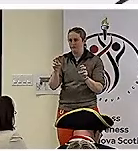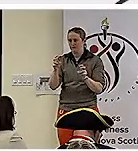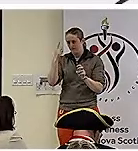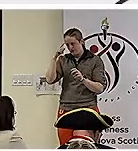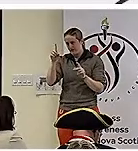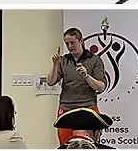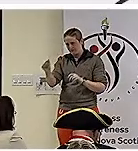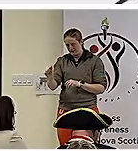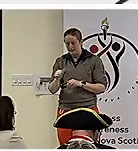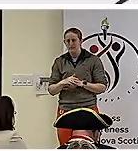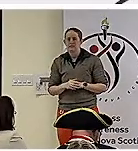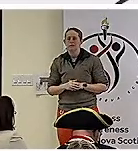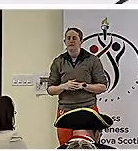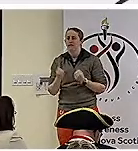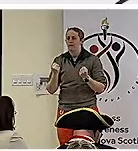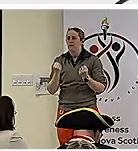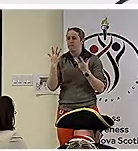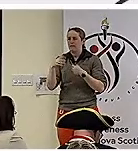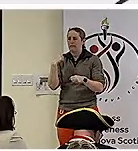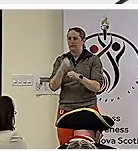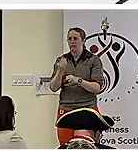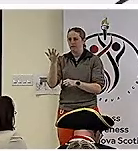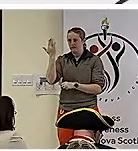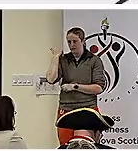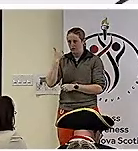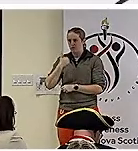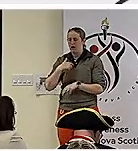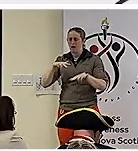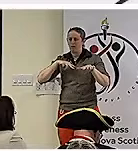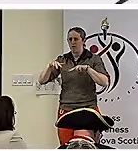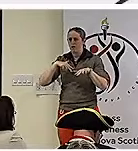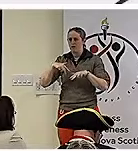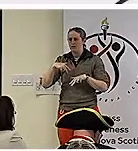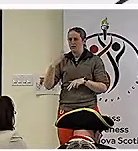years ago, I walked in the 5K Blue Nose Marathon.